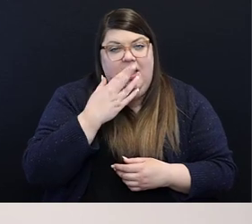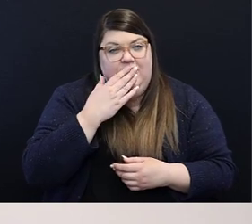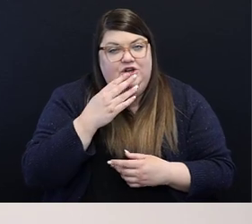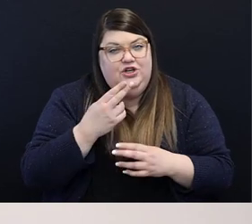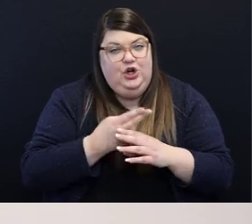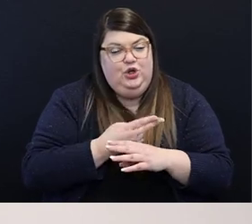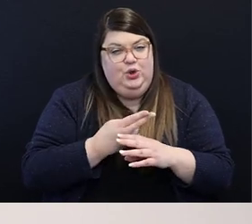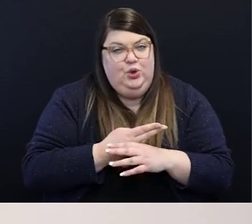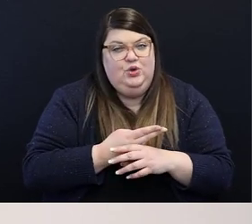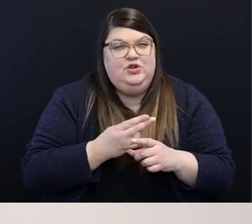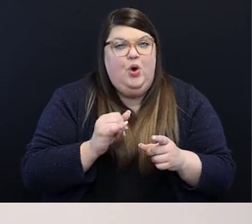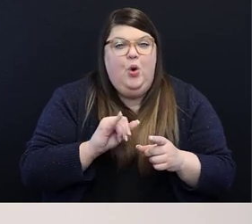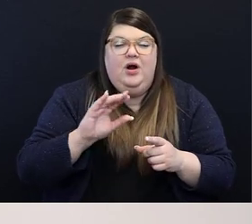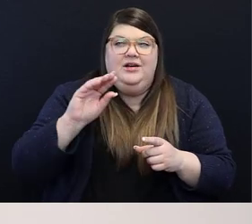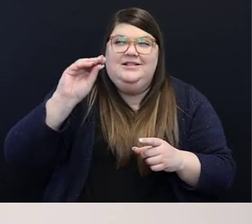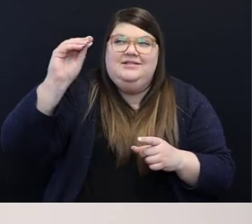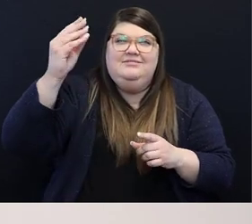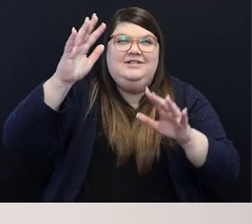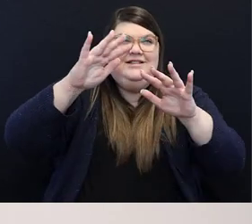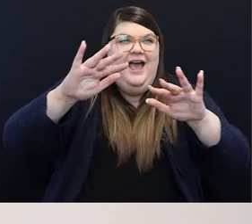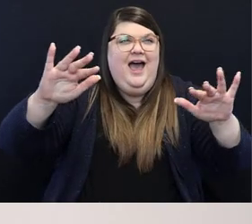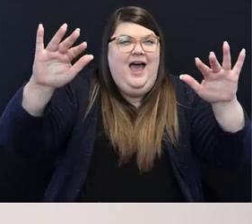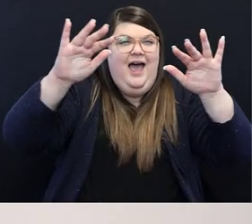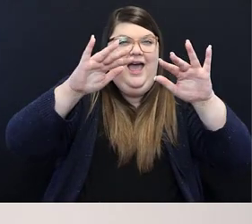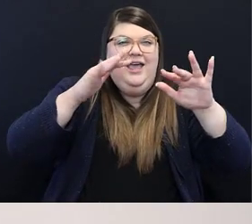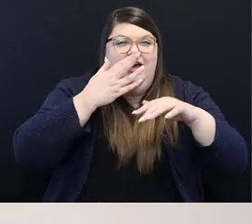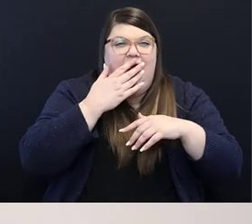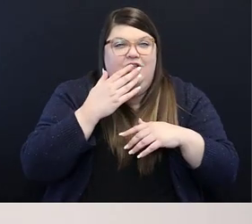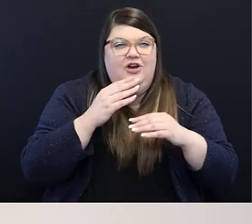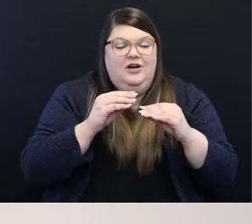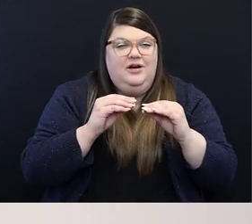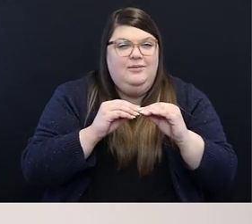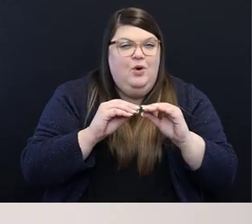all the time, or the color of the sky, a light quality.